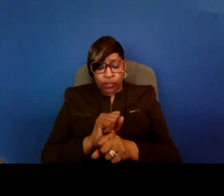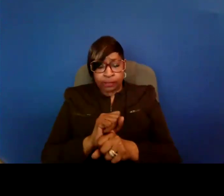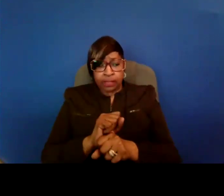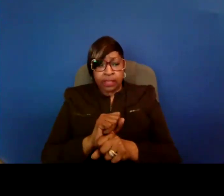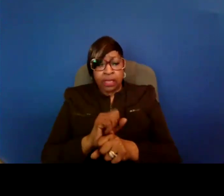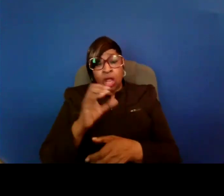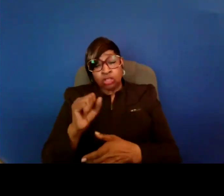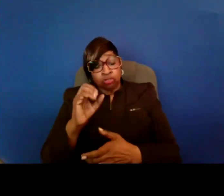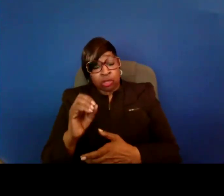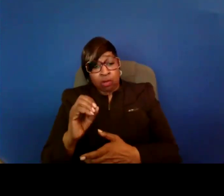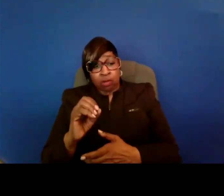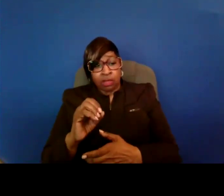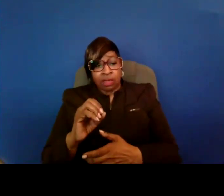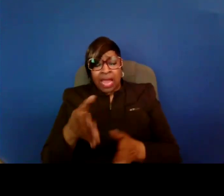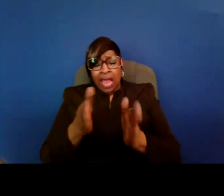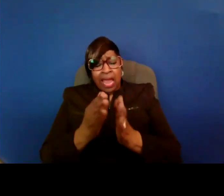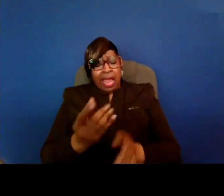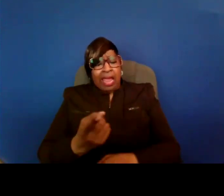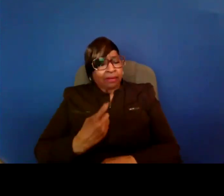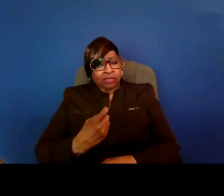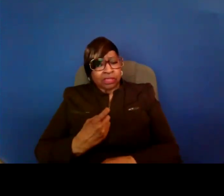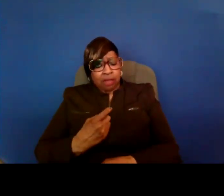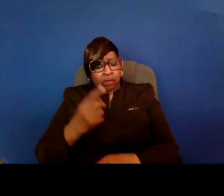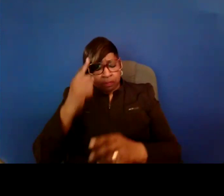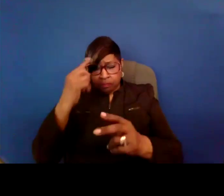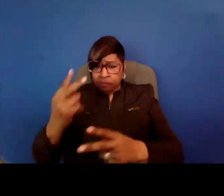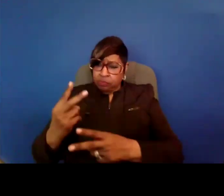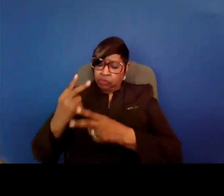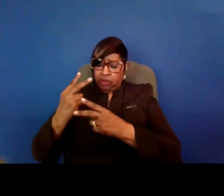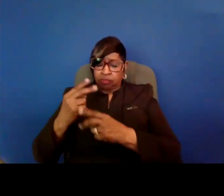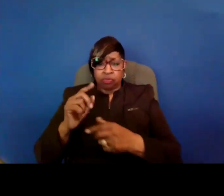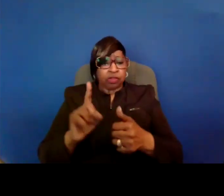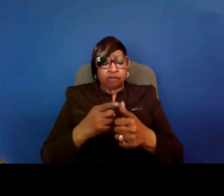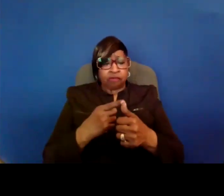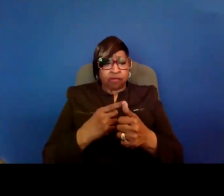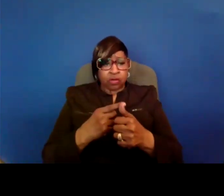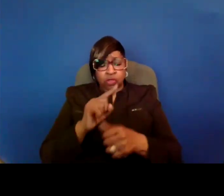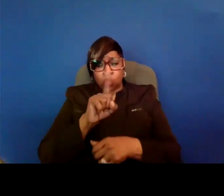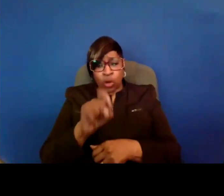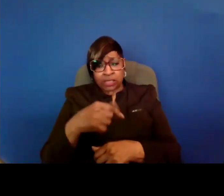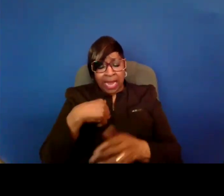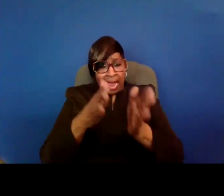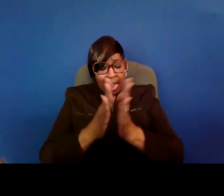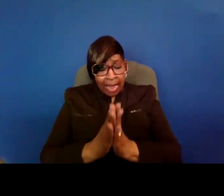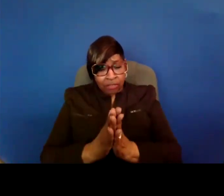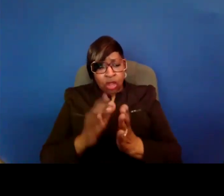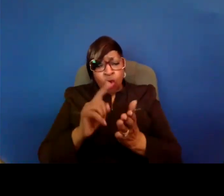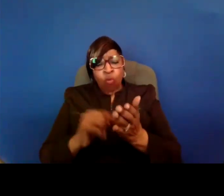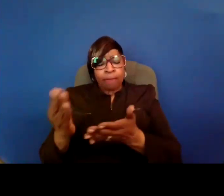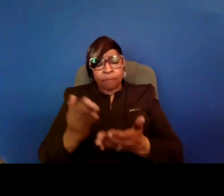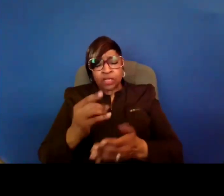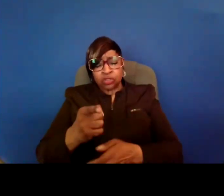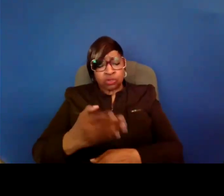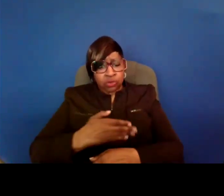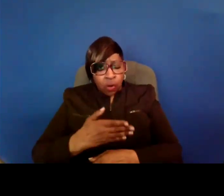And so just asking yourself, looking back at that first question I asked you around what brings you joy,